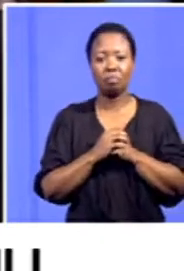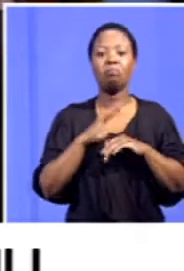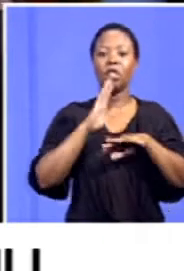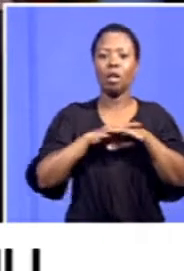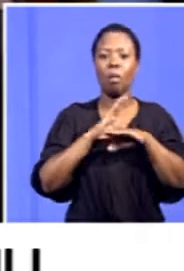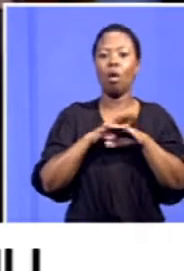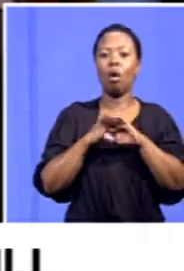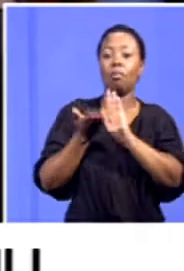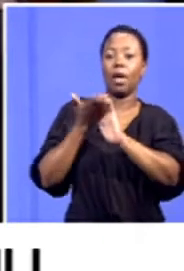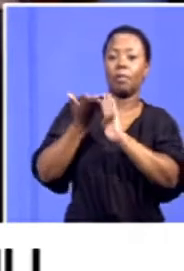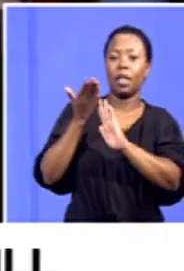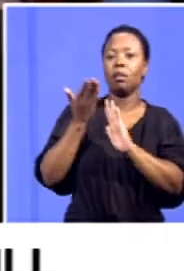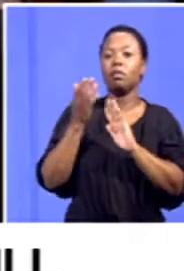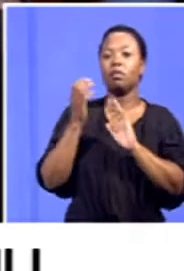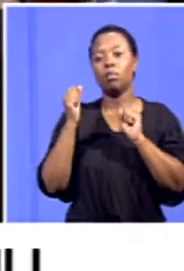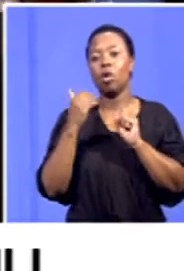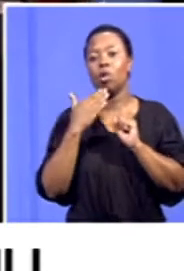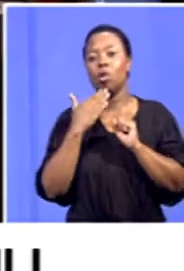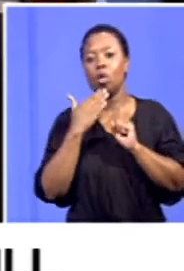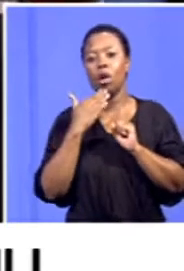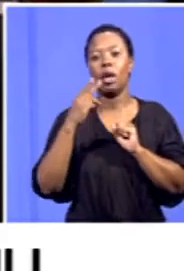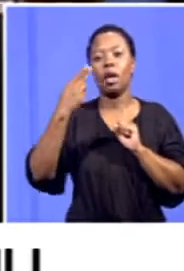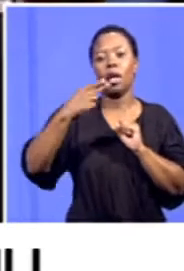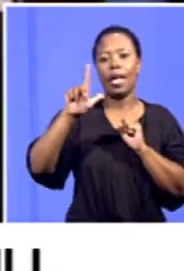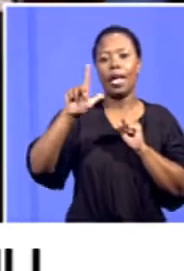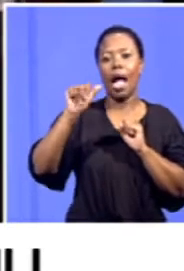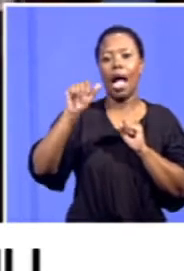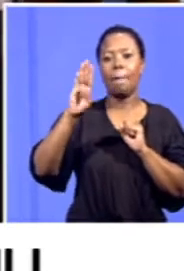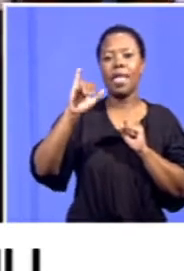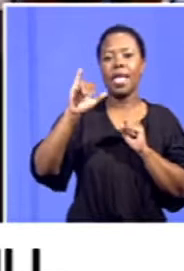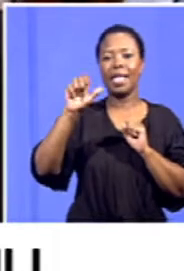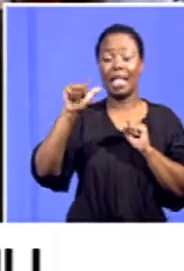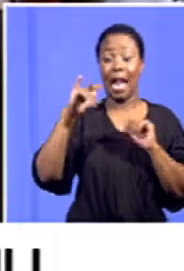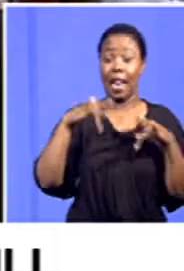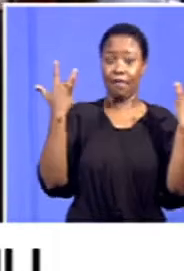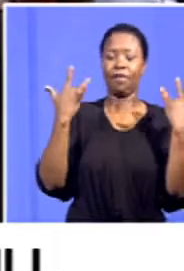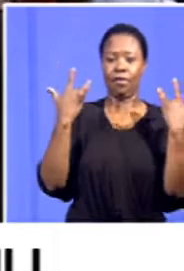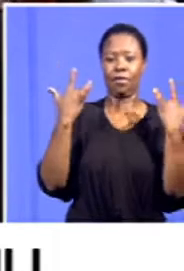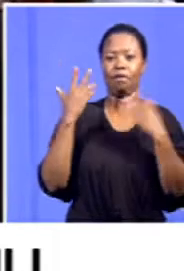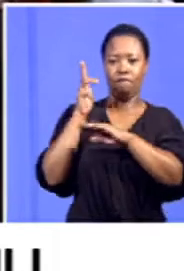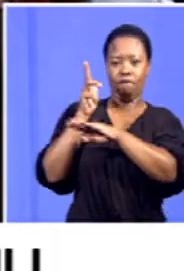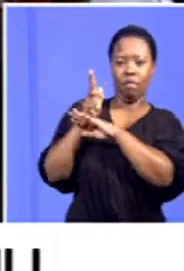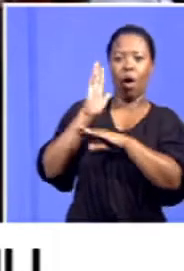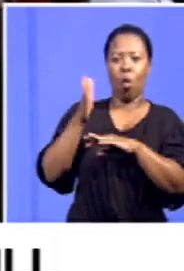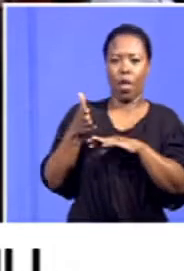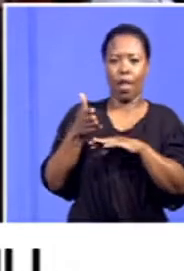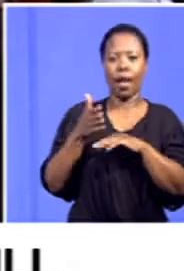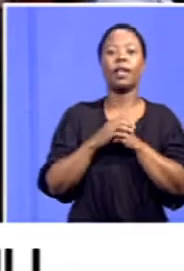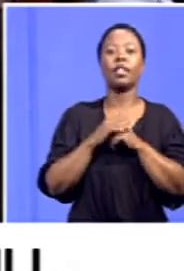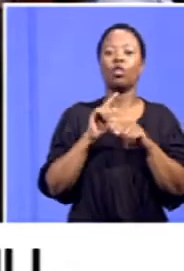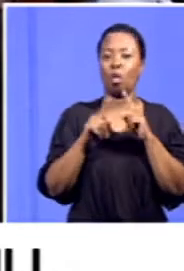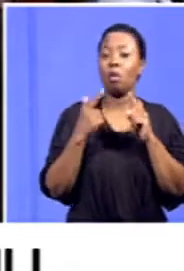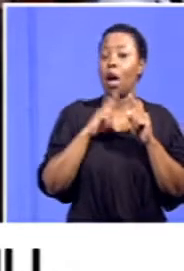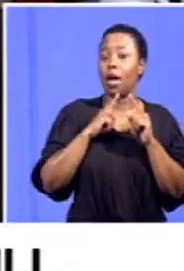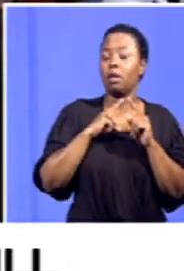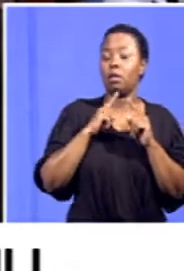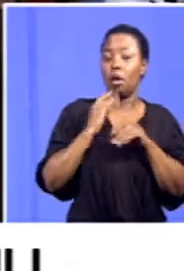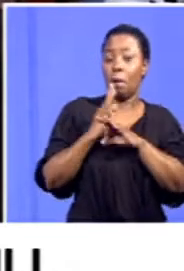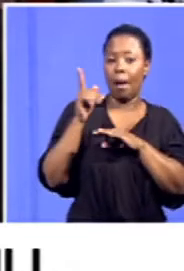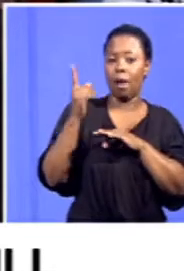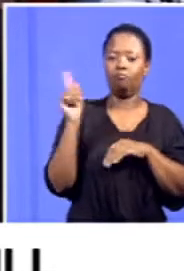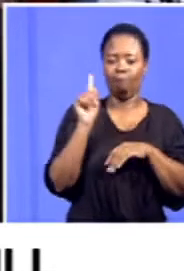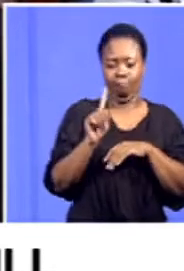I beg your pardon, that address by Hlabisa live possibly, and of course he is expected to come here anytime